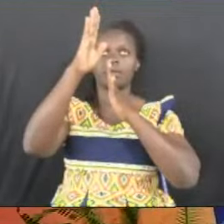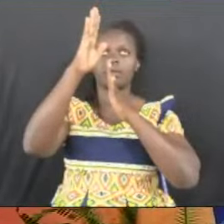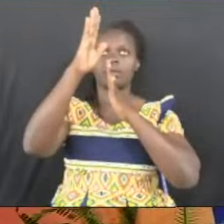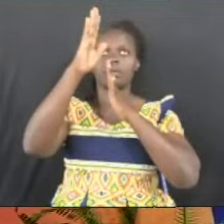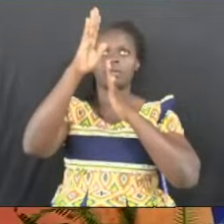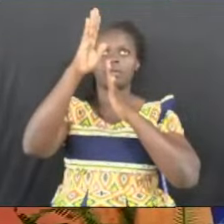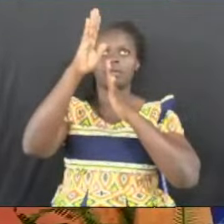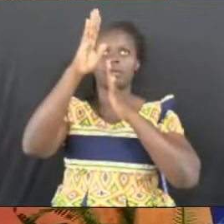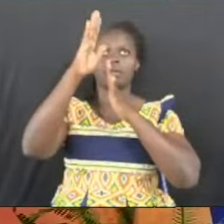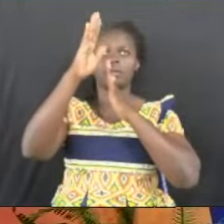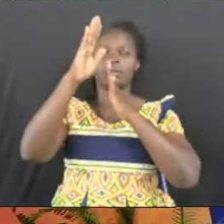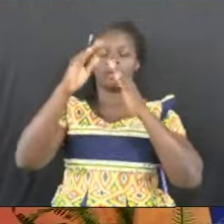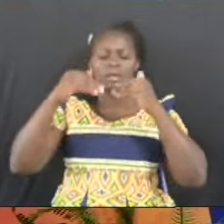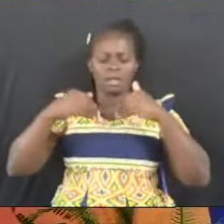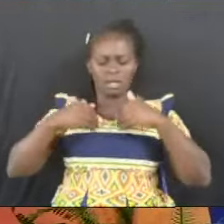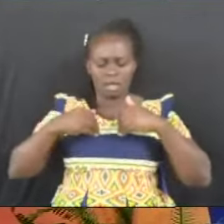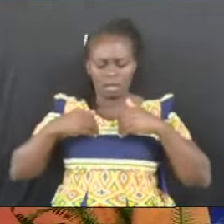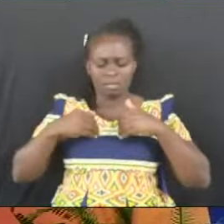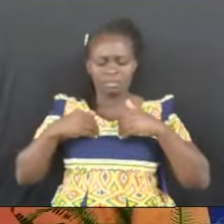we have spent time